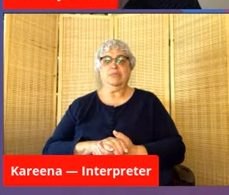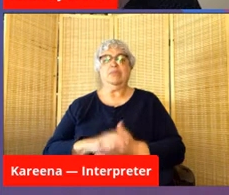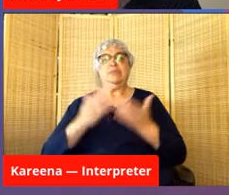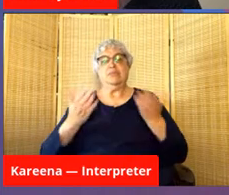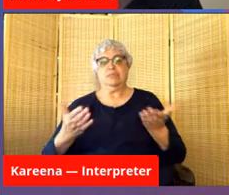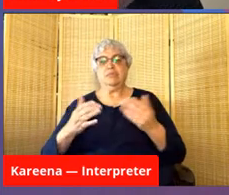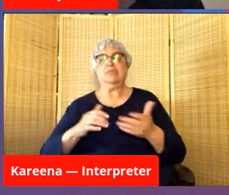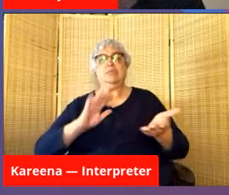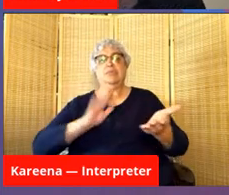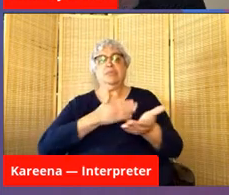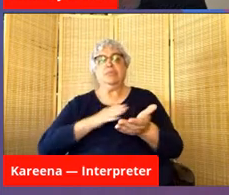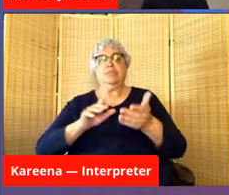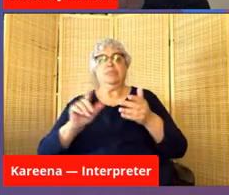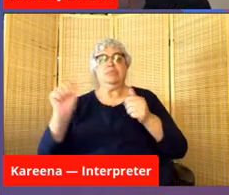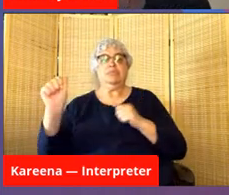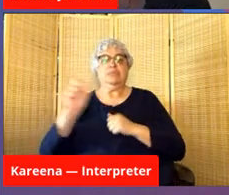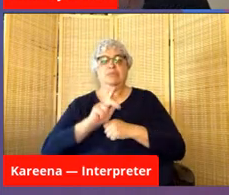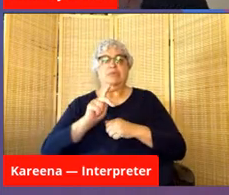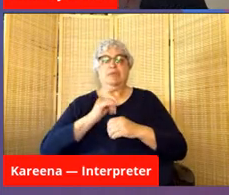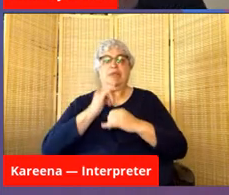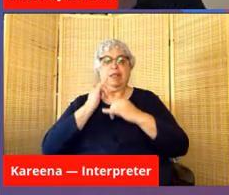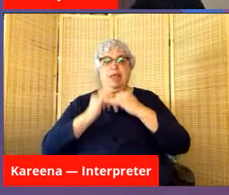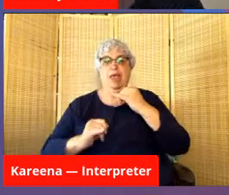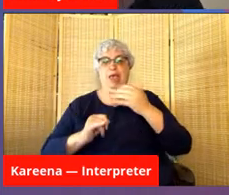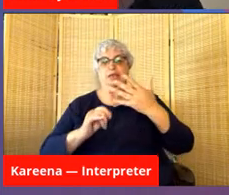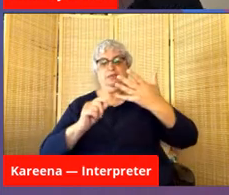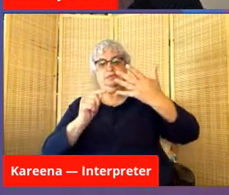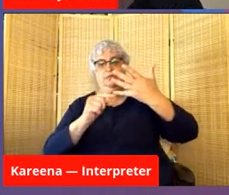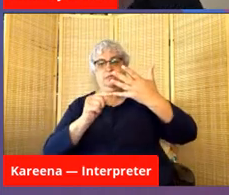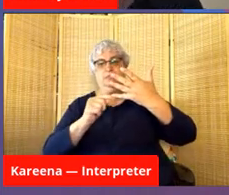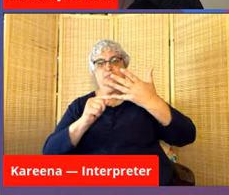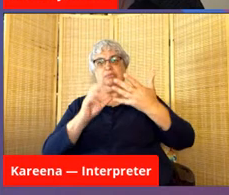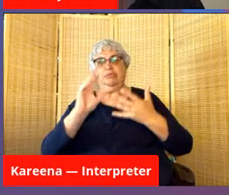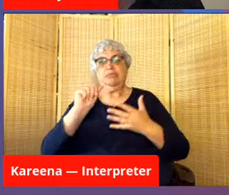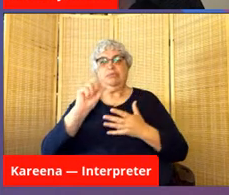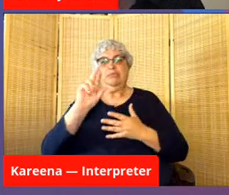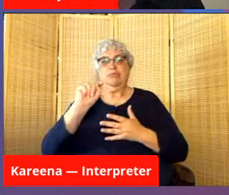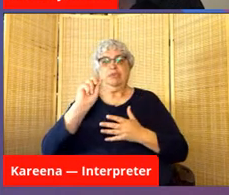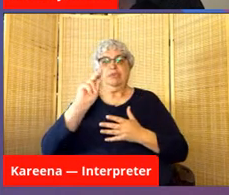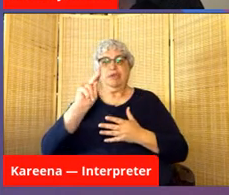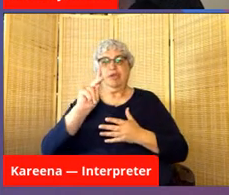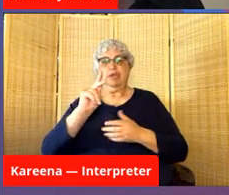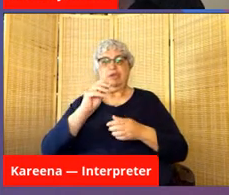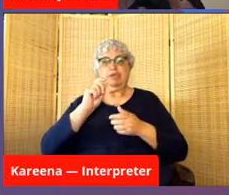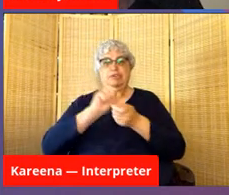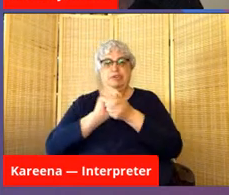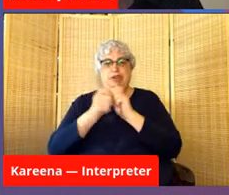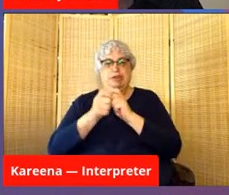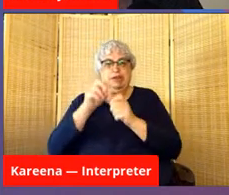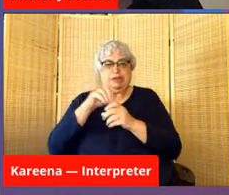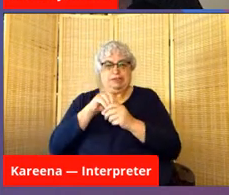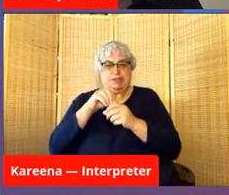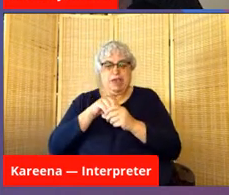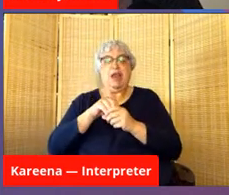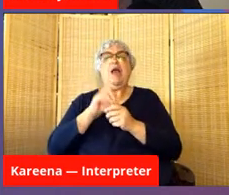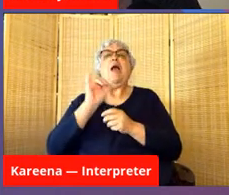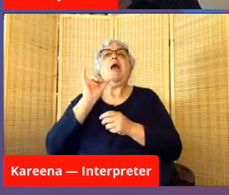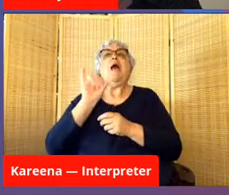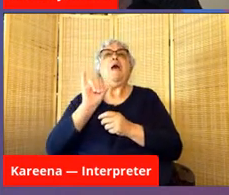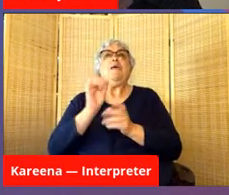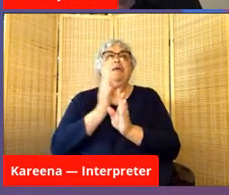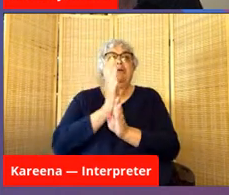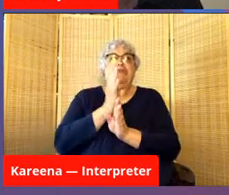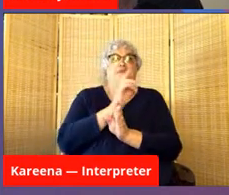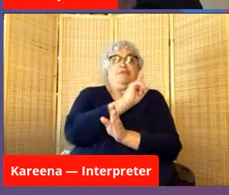When that melody comes back in the last movement, Bartok changes its inner details, but we still recognize the